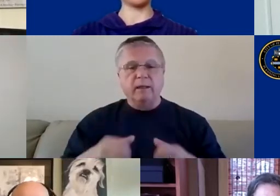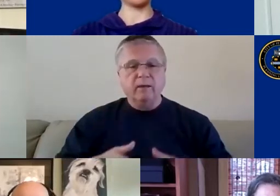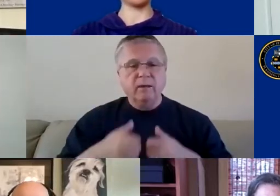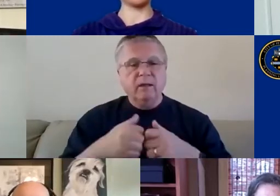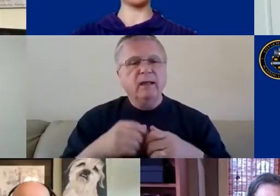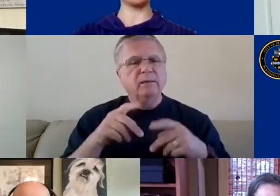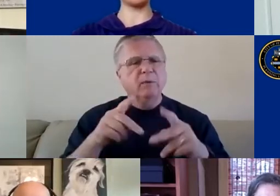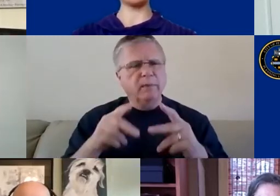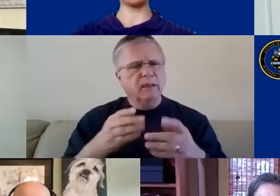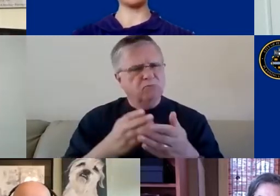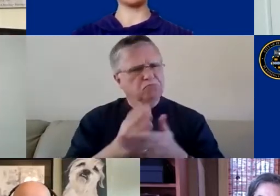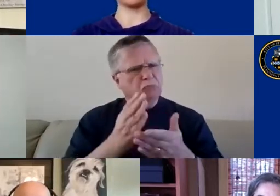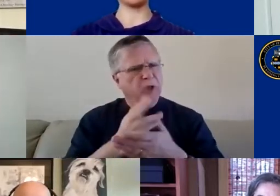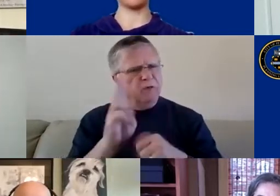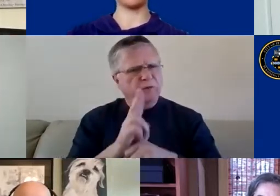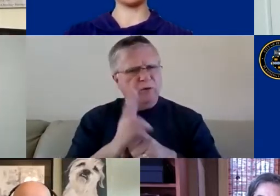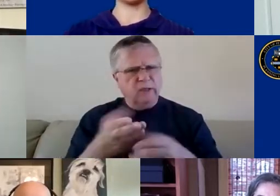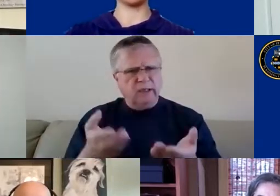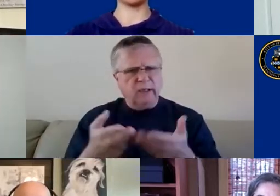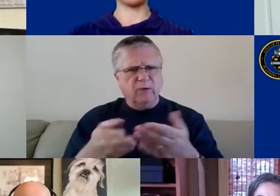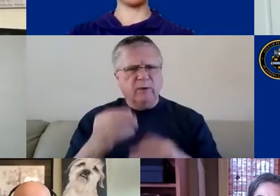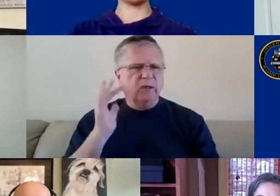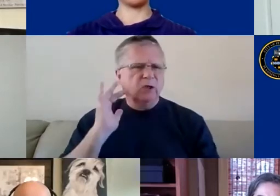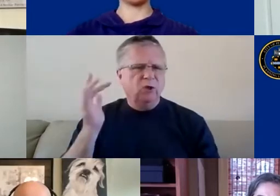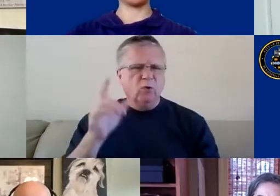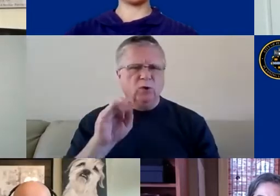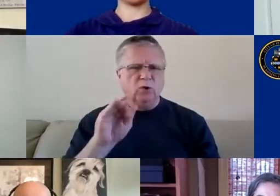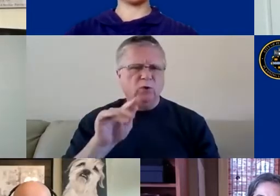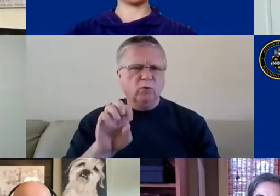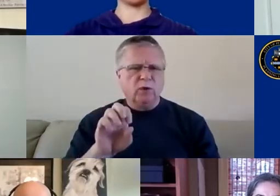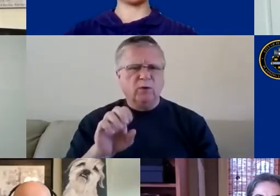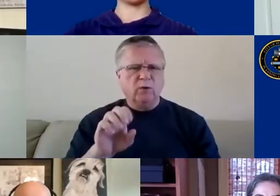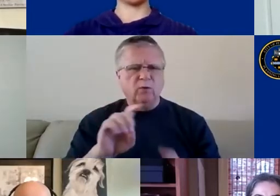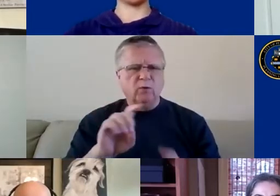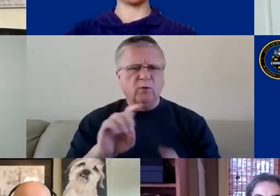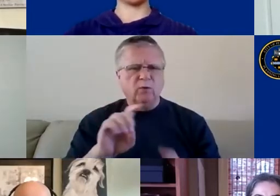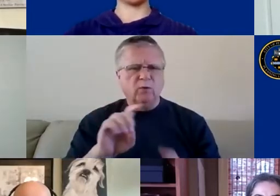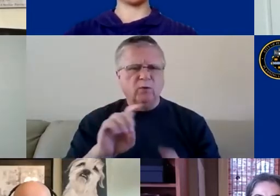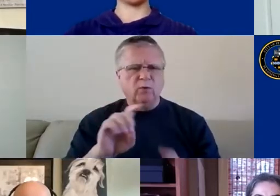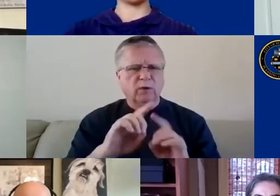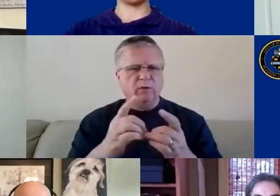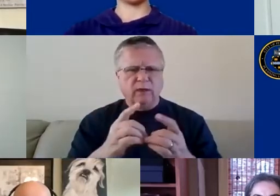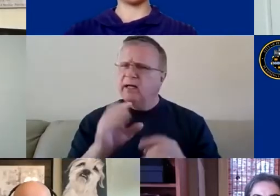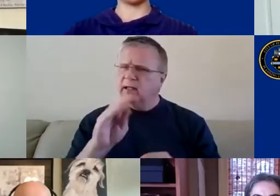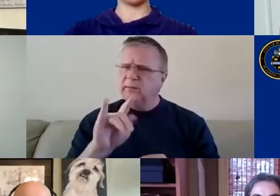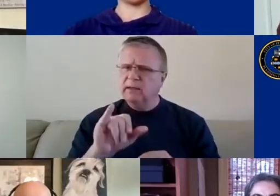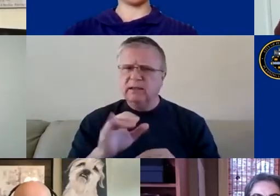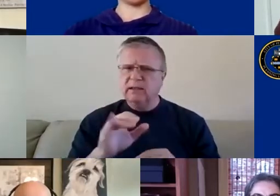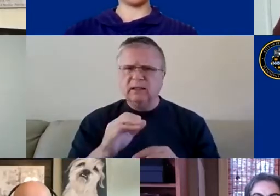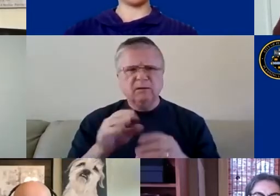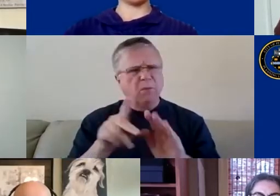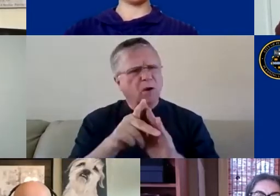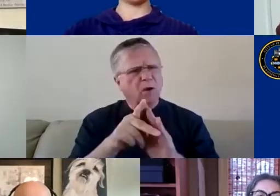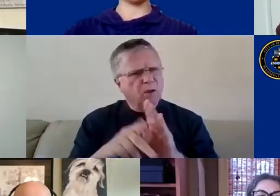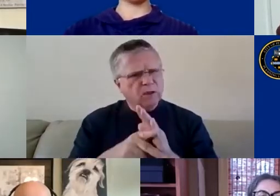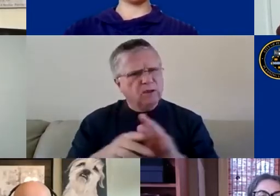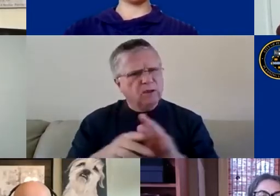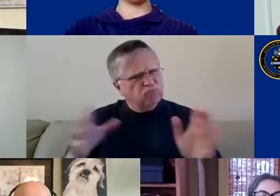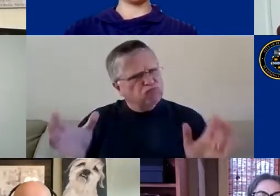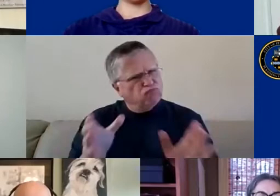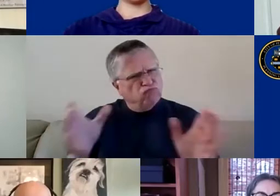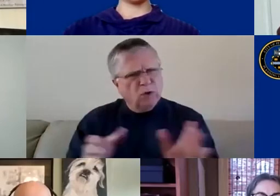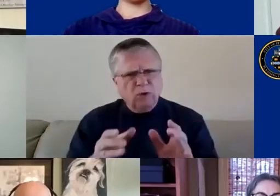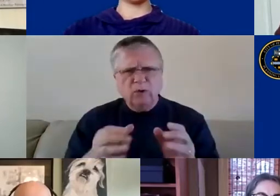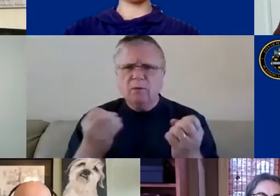Golden Triangle District. And it's certainly been the city's policy over the past several years to encourage multifamily living in